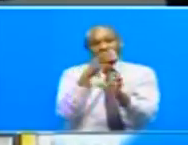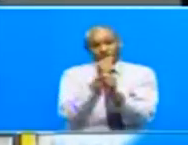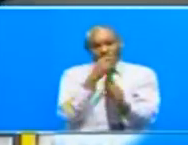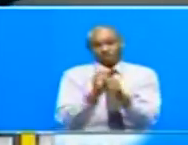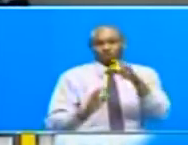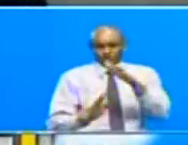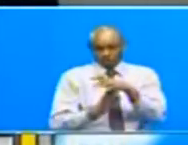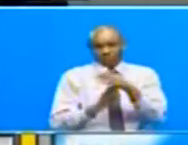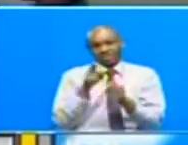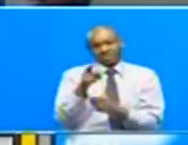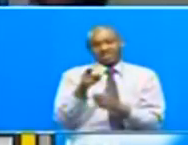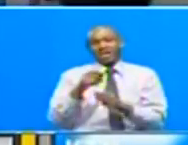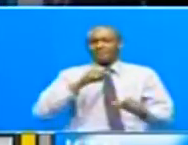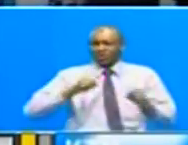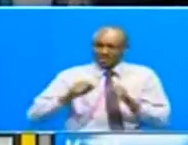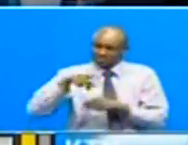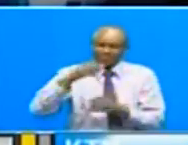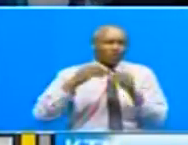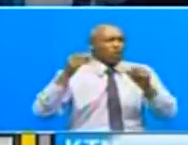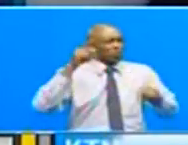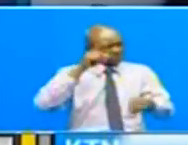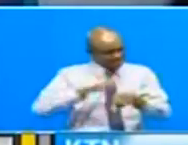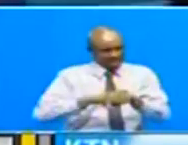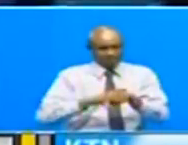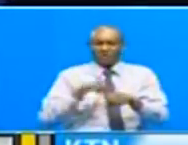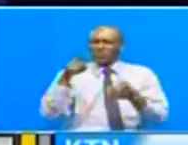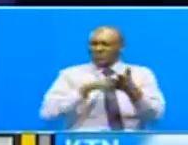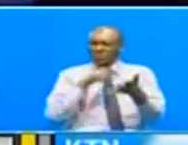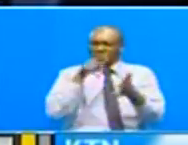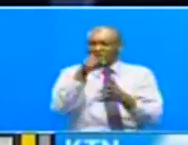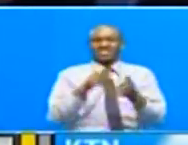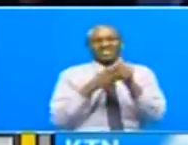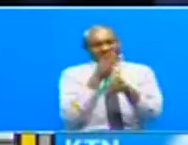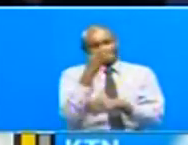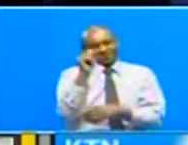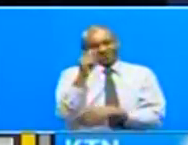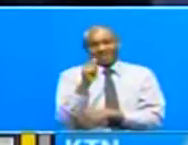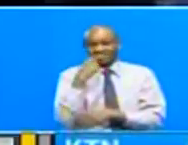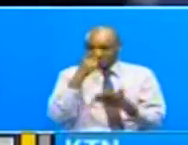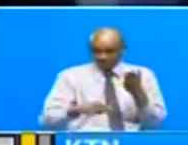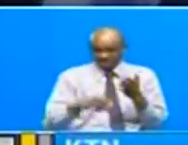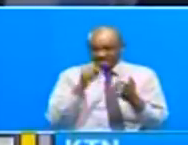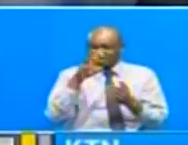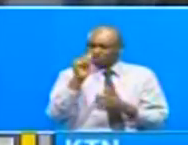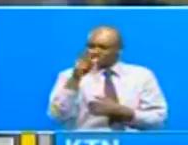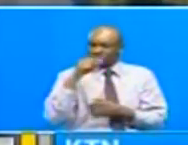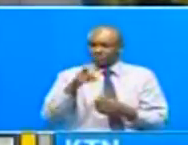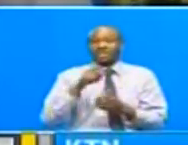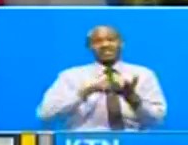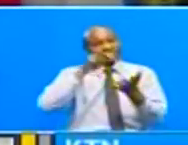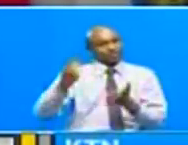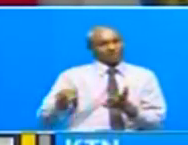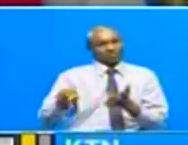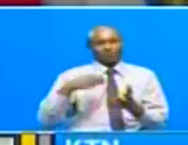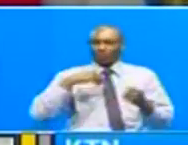Association's top post. Maradona has been a long-time critic of Sepp Blatter, and he was vocal in calling for the Swiss to step down amid the